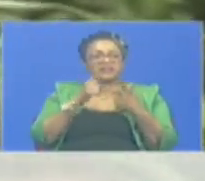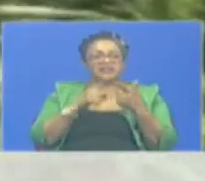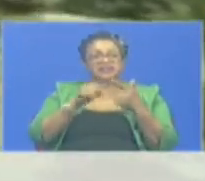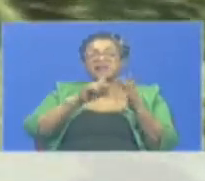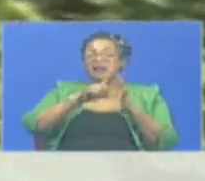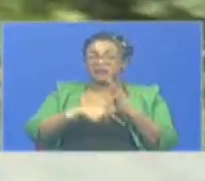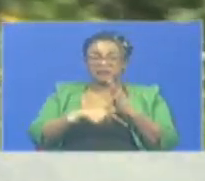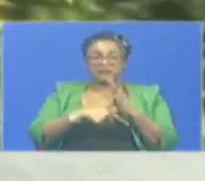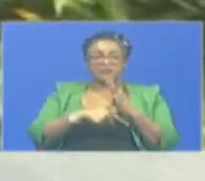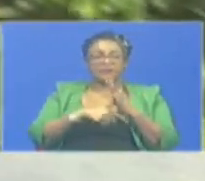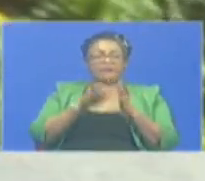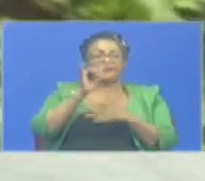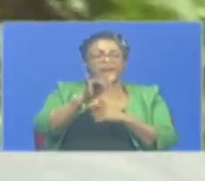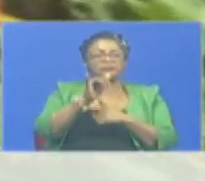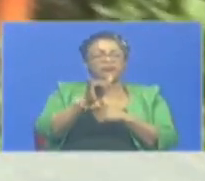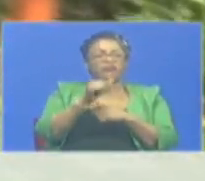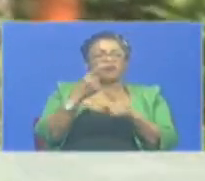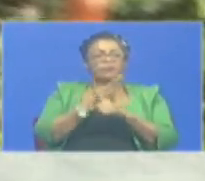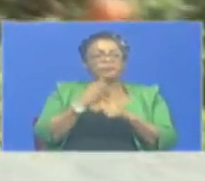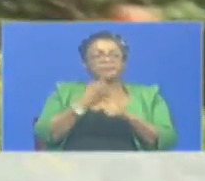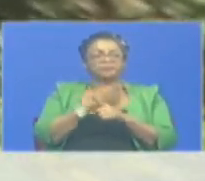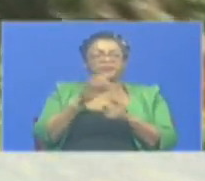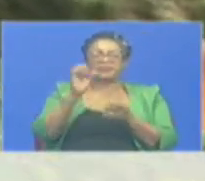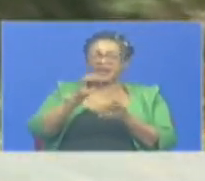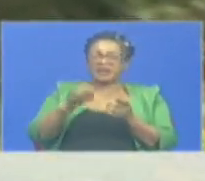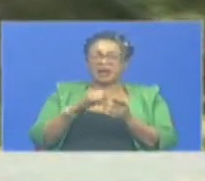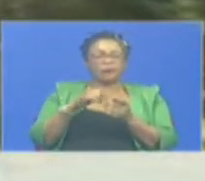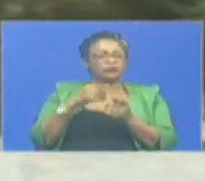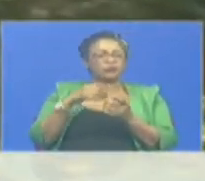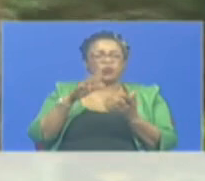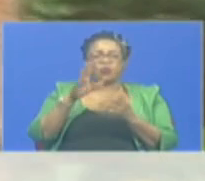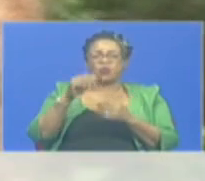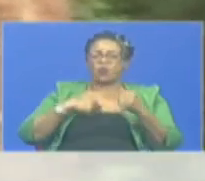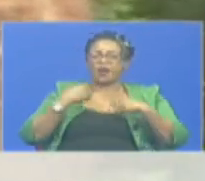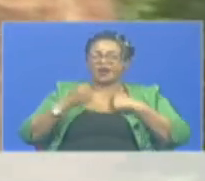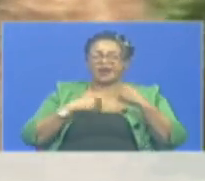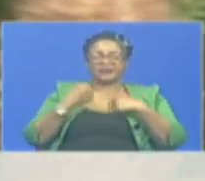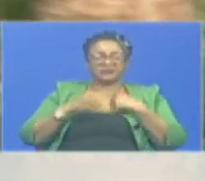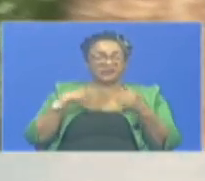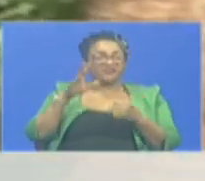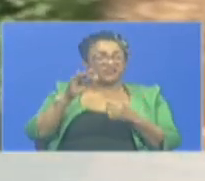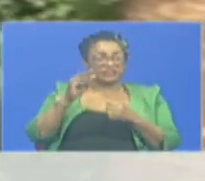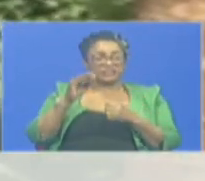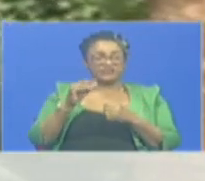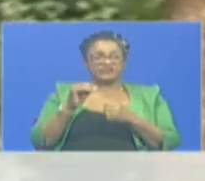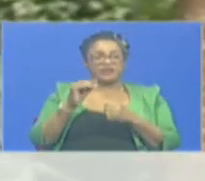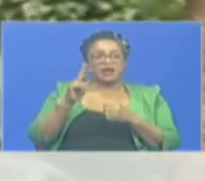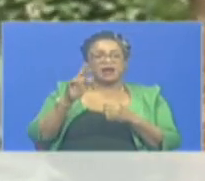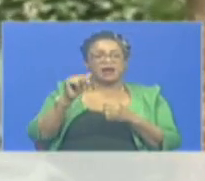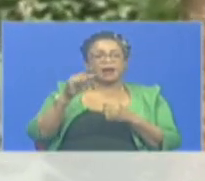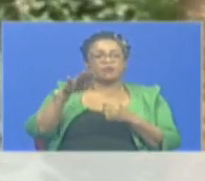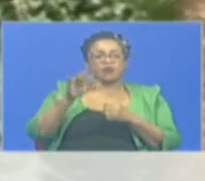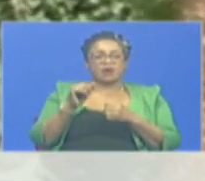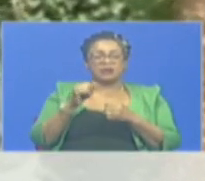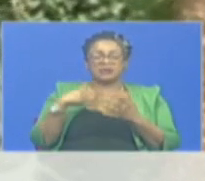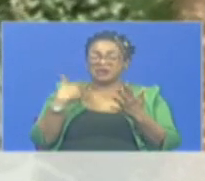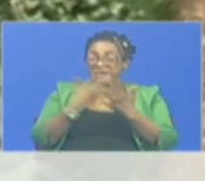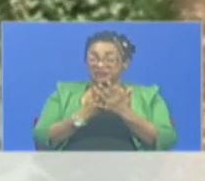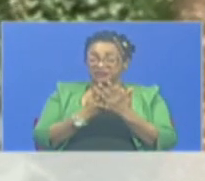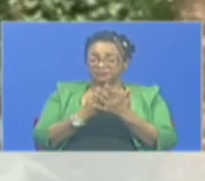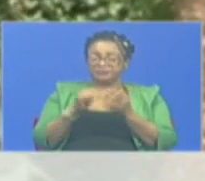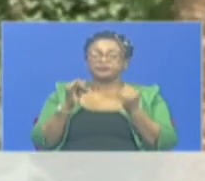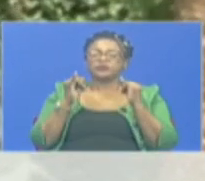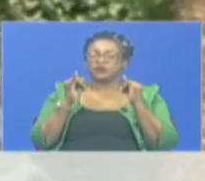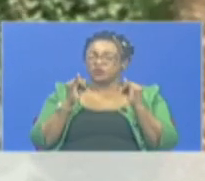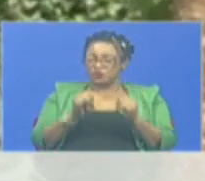is a speck of the numerous cases linked to Rwandan fugitive Felician Kabuga. His arrest is a new ray of hope for the family, who